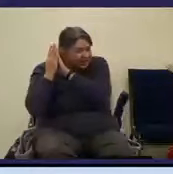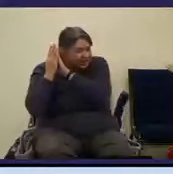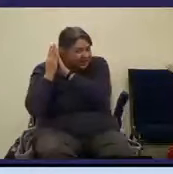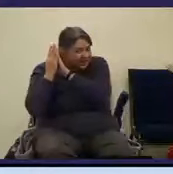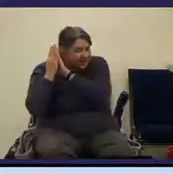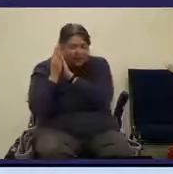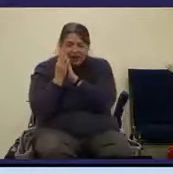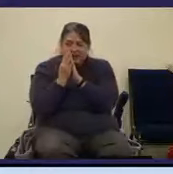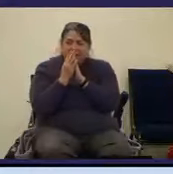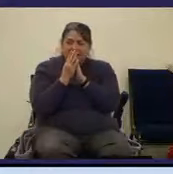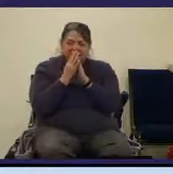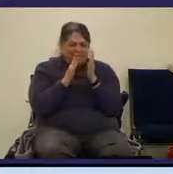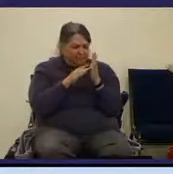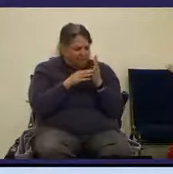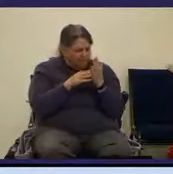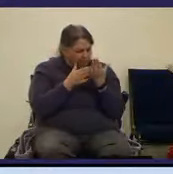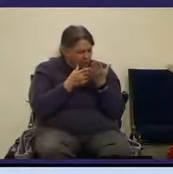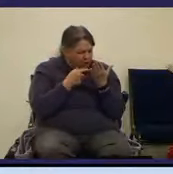He says here,